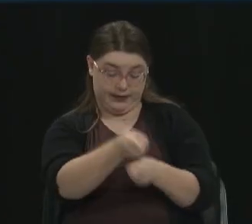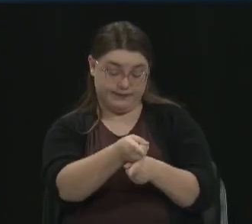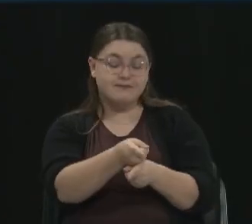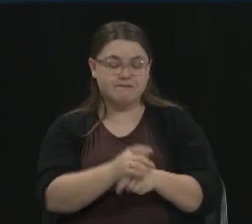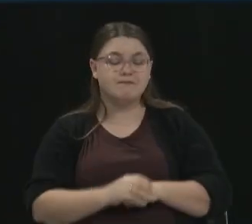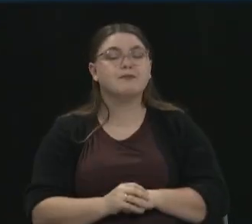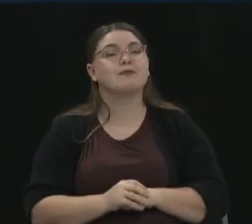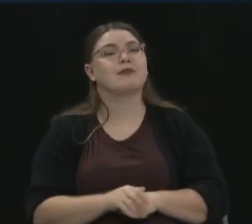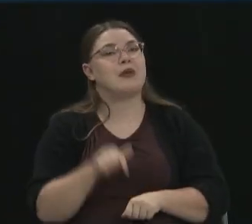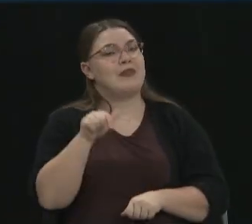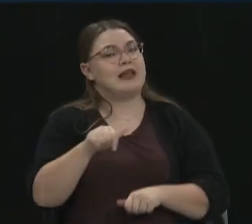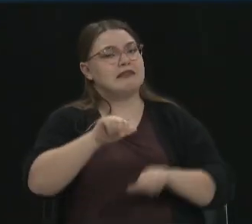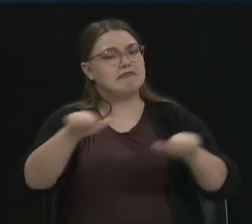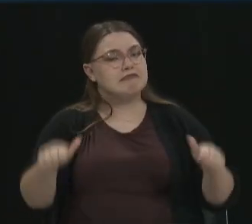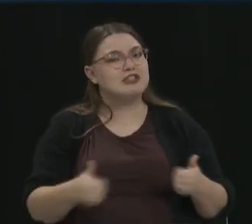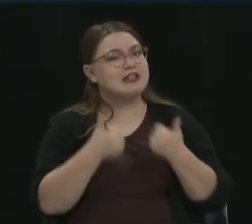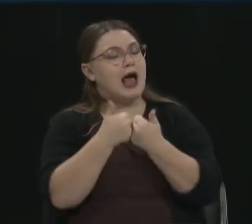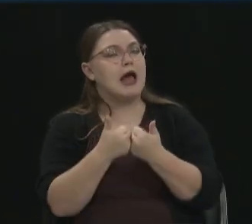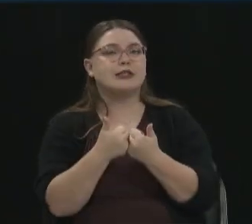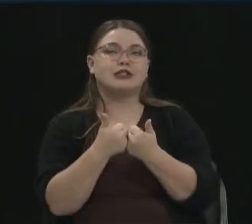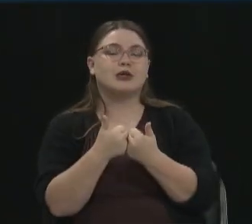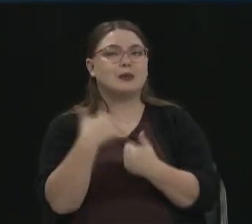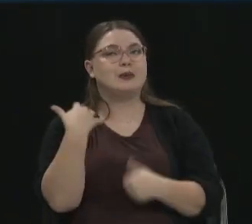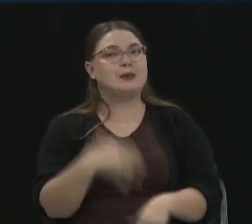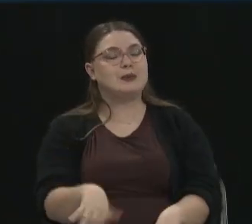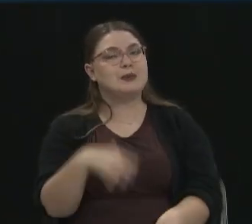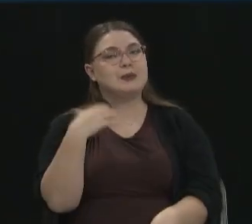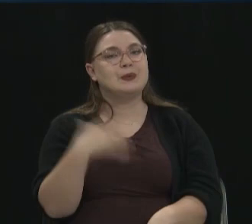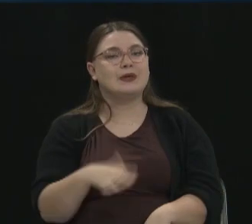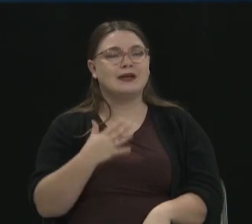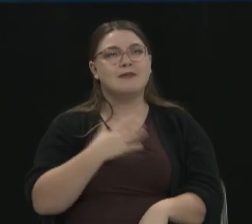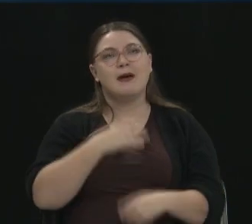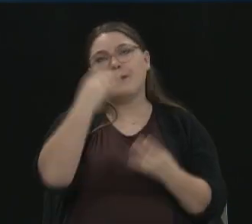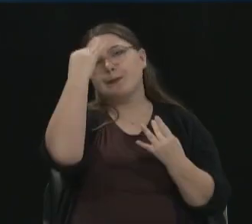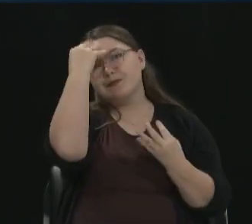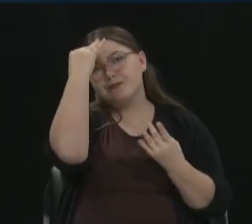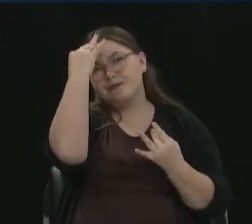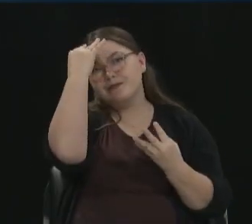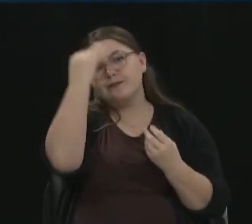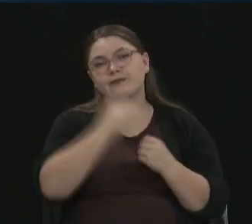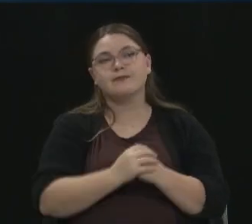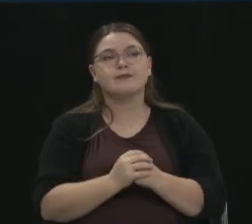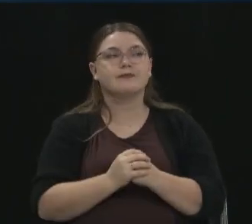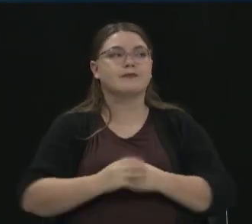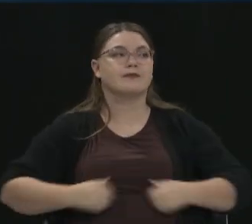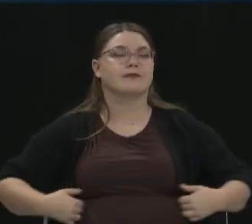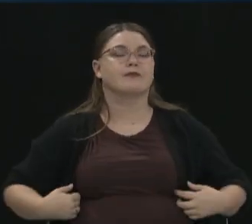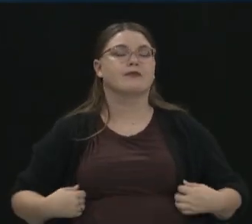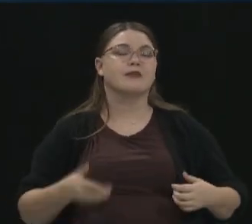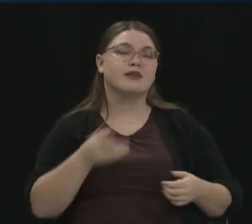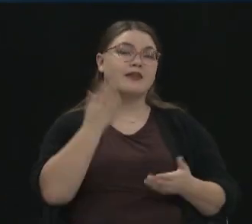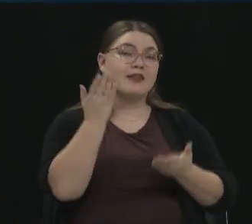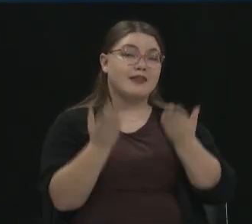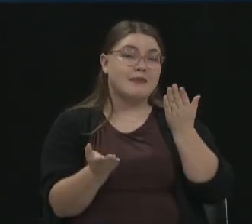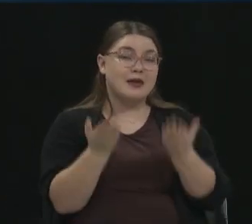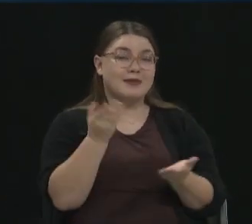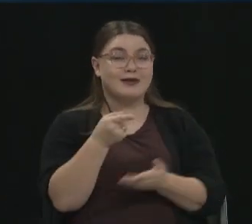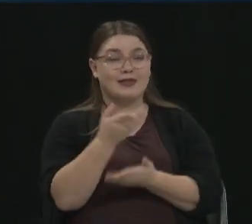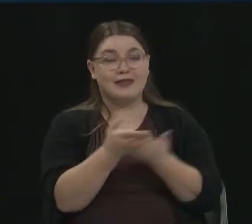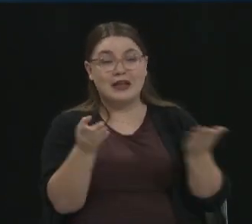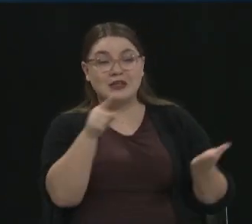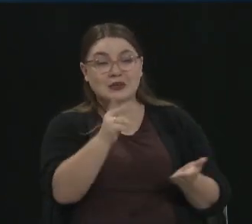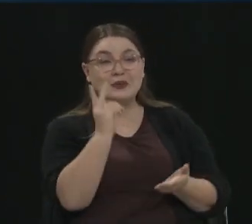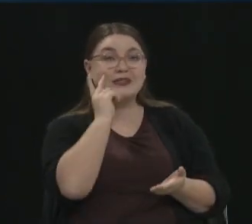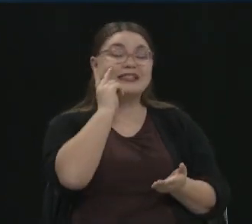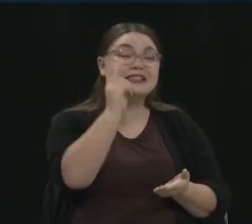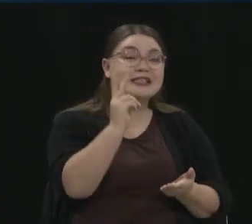So this is challenging stuff, and I guess I'm wondering what else you see, other things that keep you up at